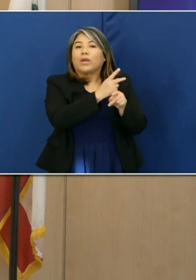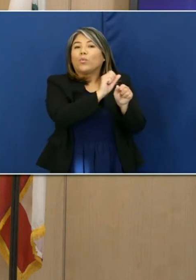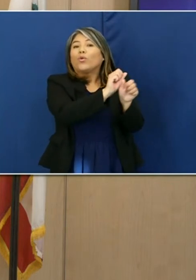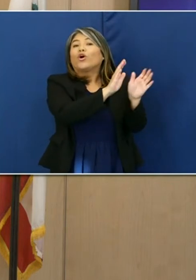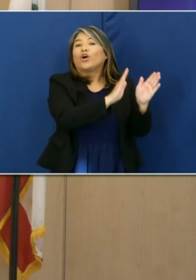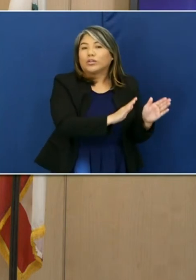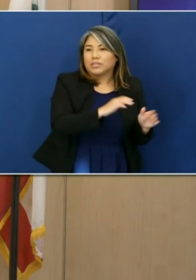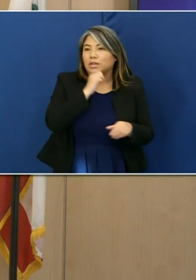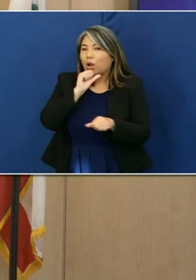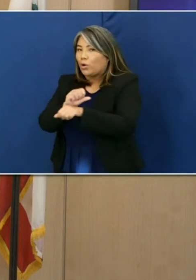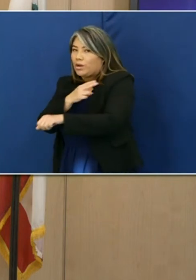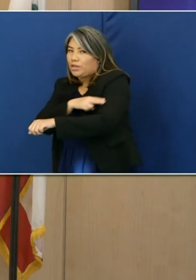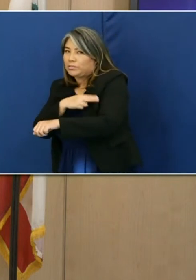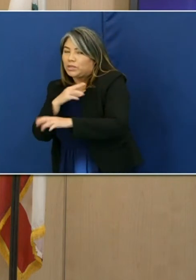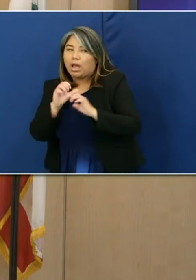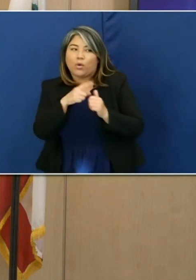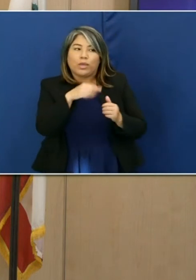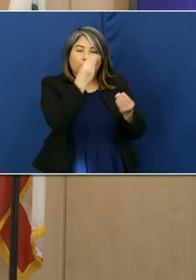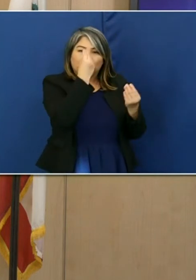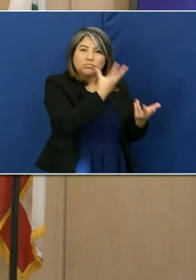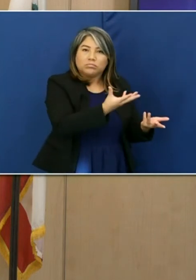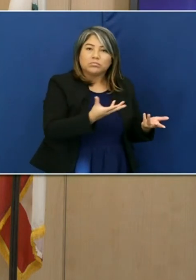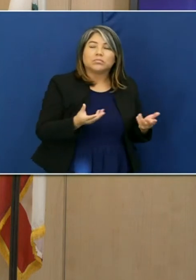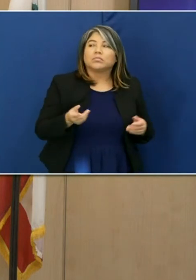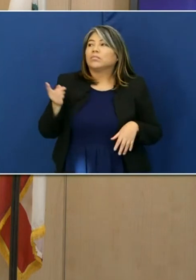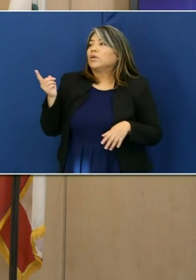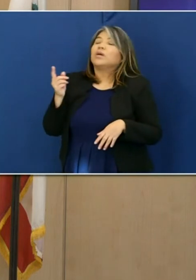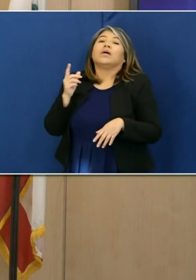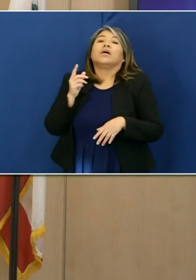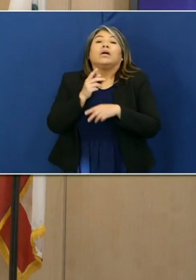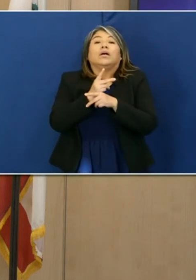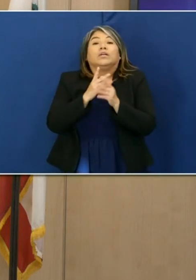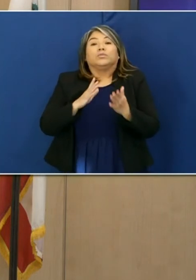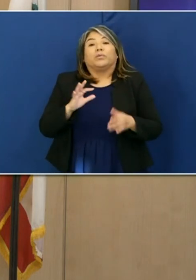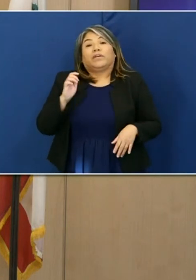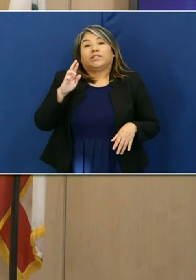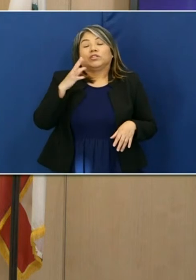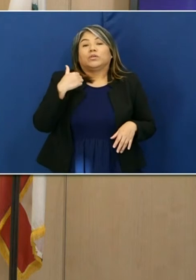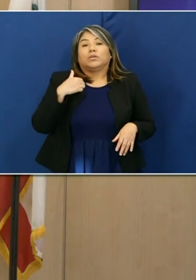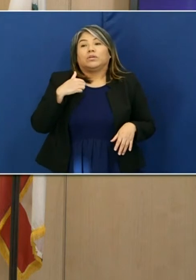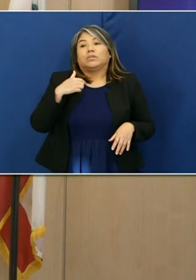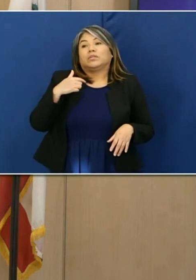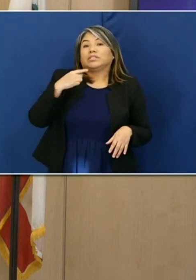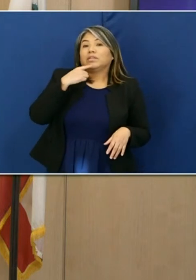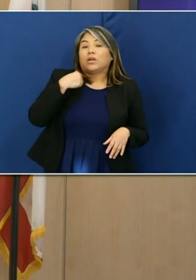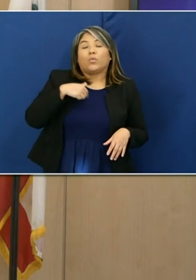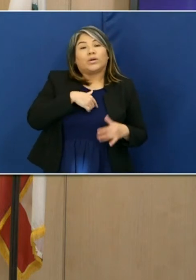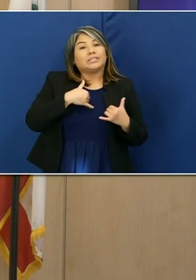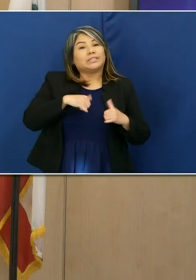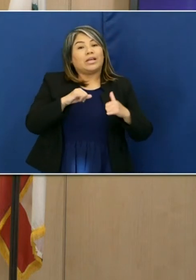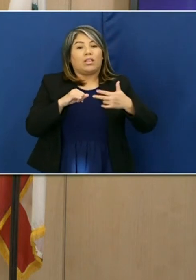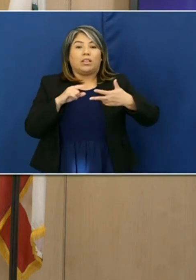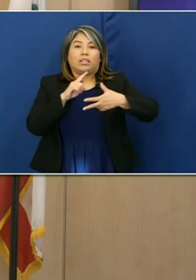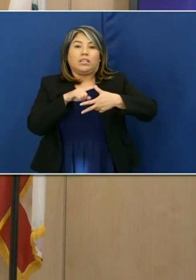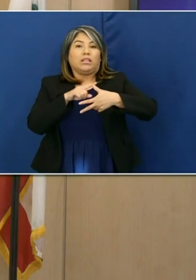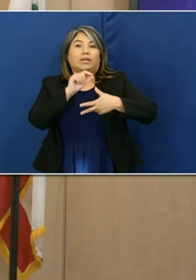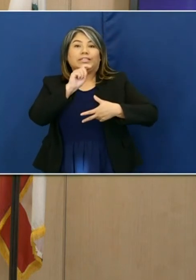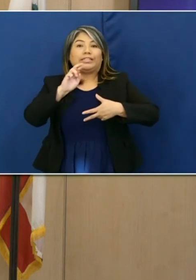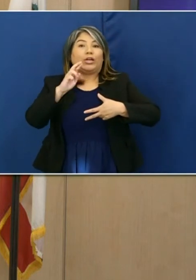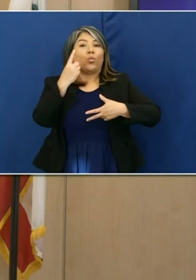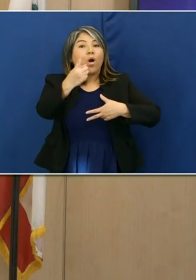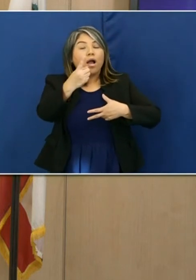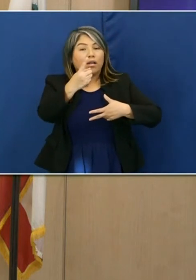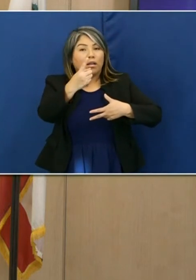notified? As Supervisor Fletcher mentioned earlier, we're still in Tier 1 of